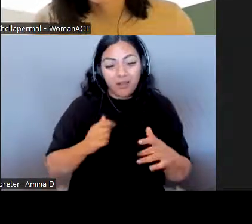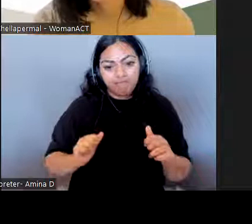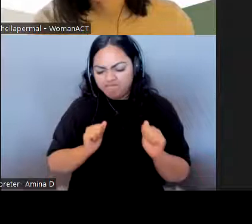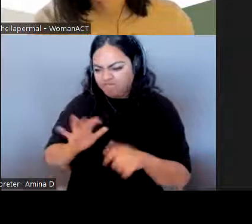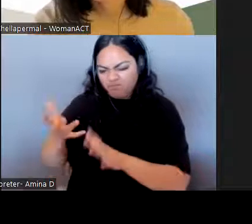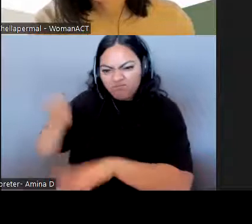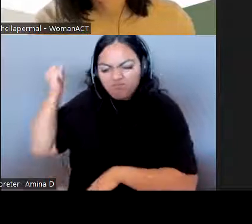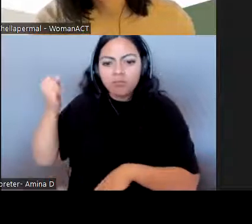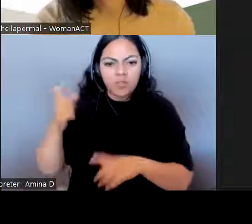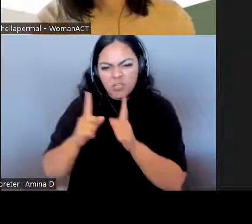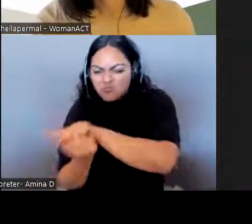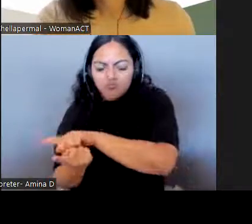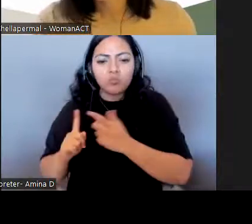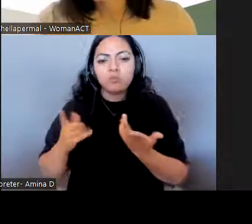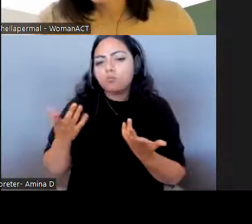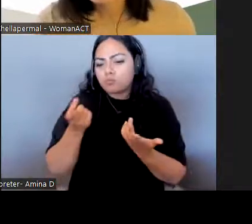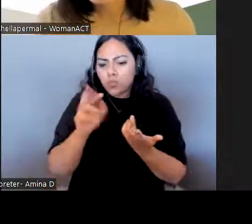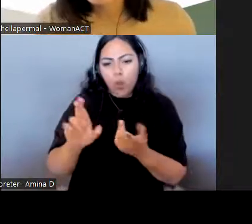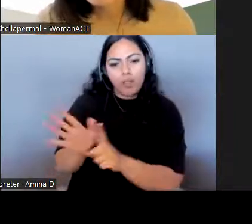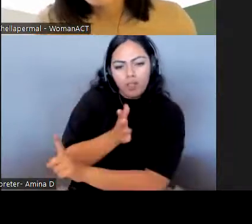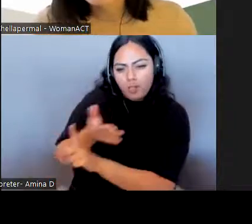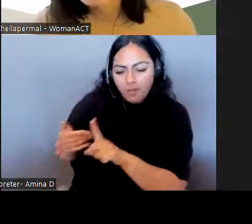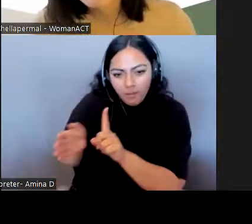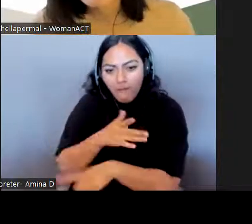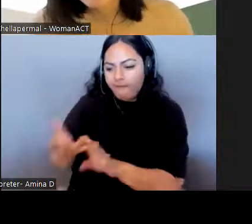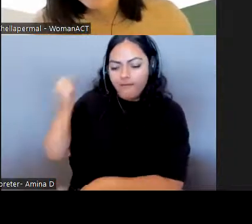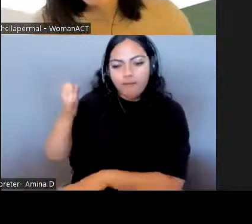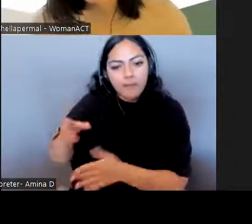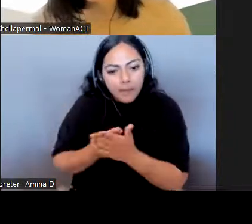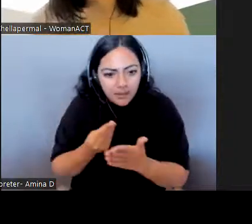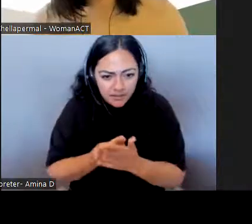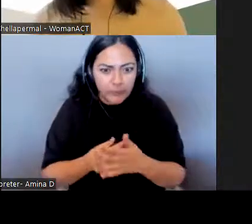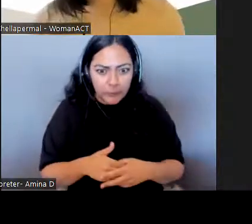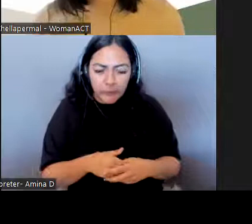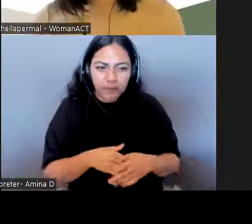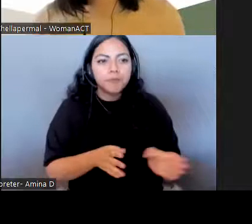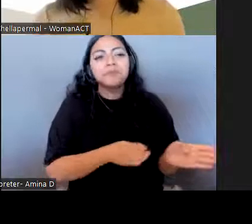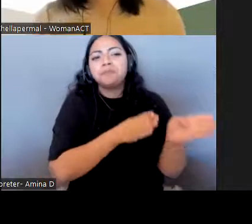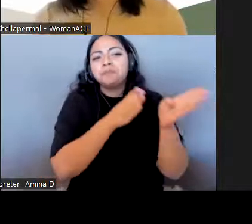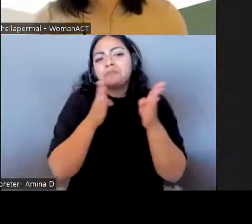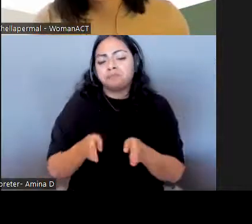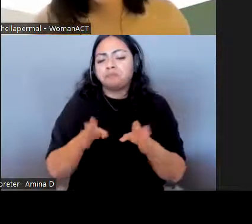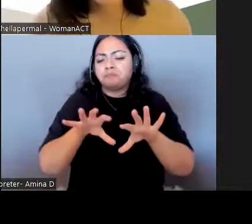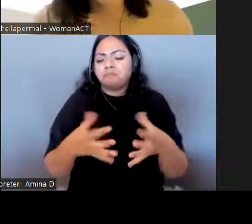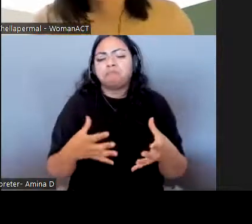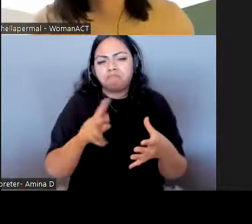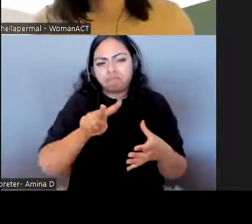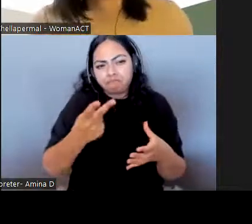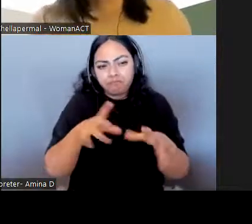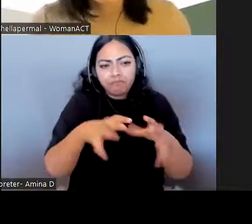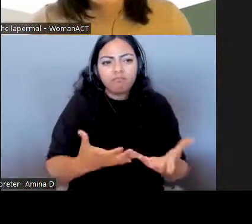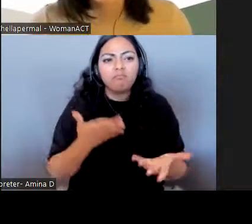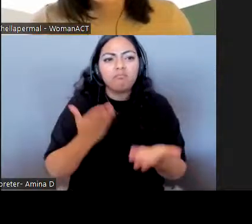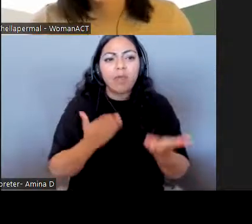manipulation. Coerced fraud was also mentioned as a common experience. So this might be taking loans without their